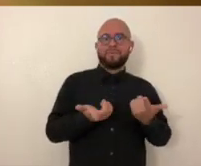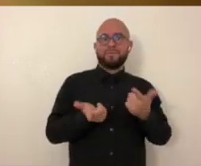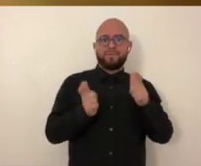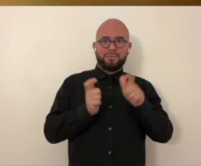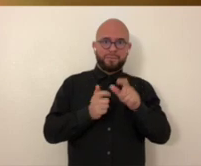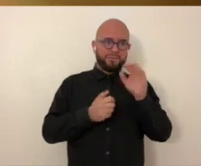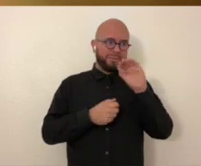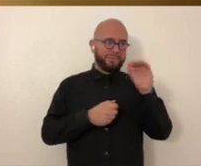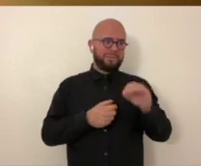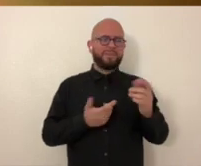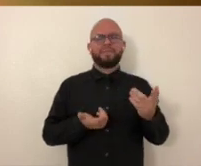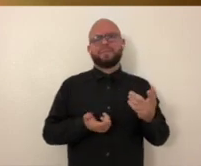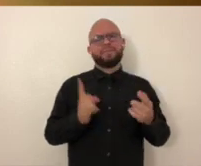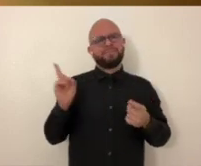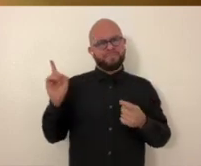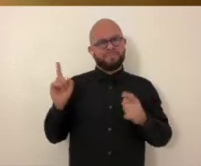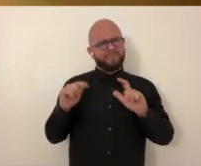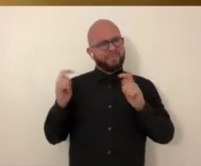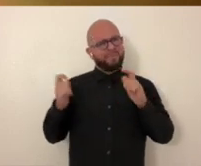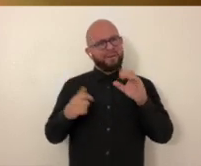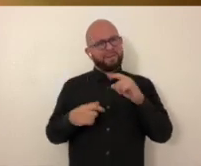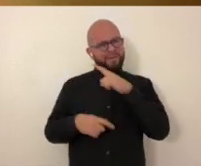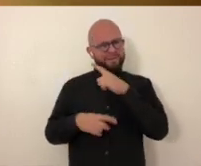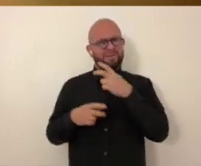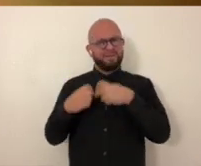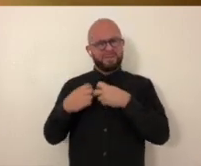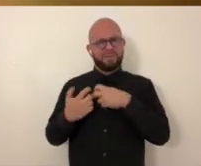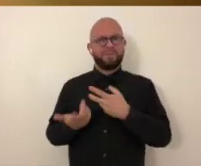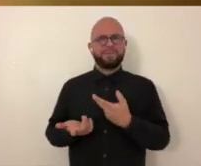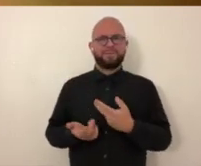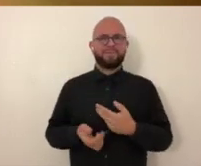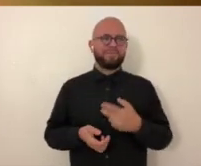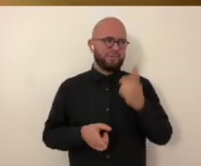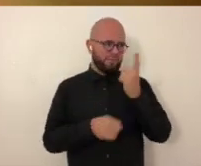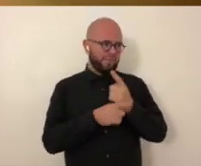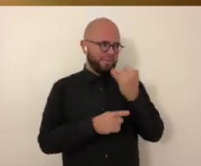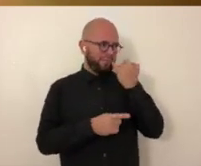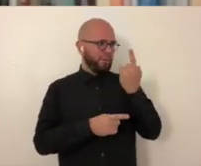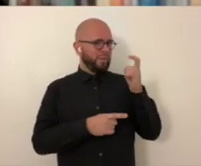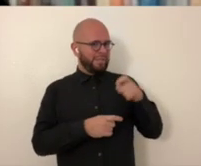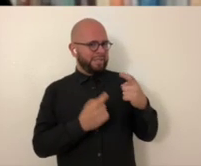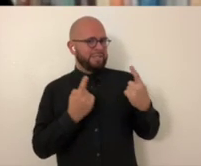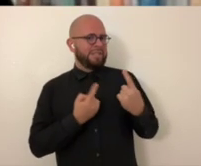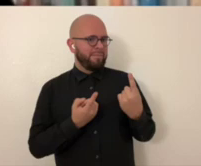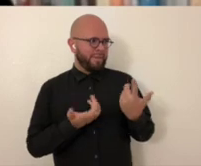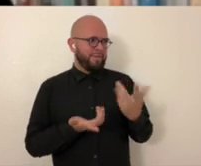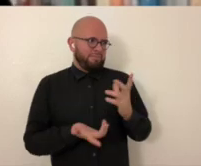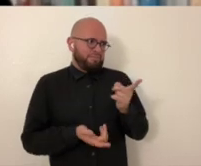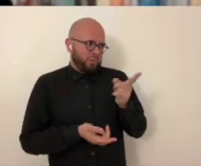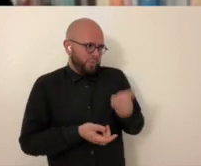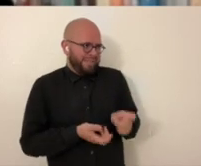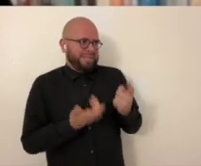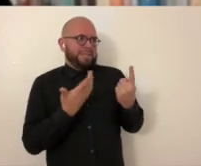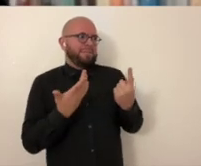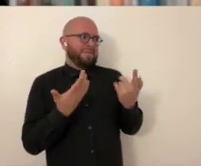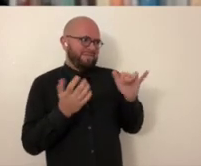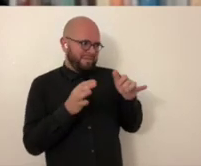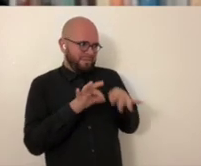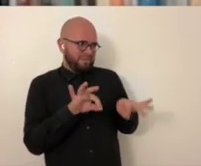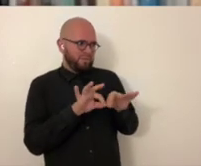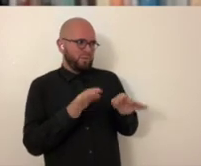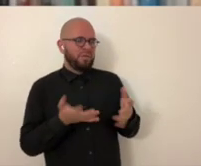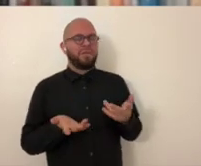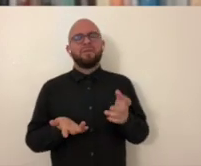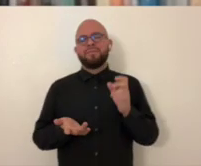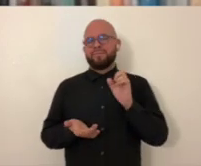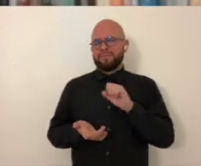like, individuals, like, or small percentages, like these big companies, are the problem. If there are things you need, there are things you actually